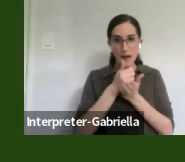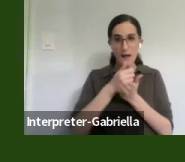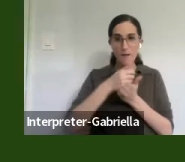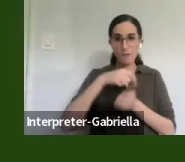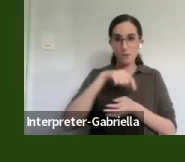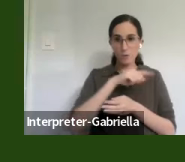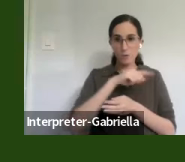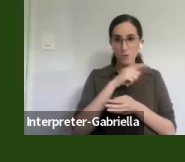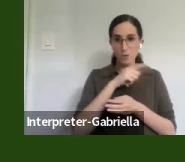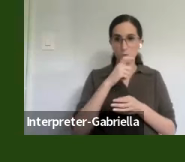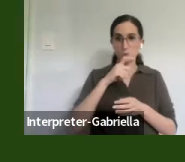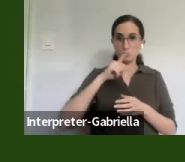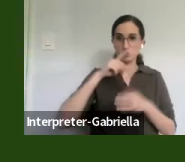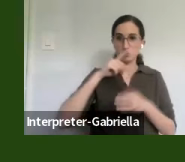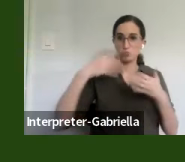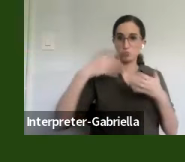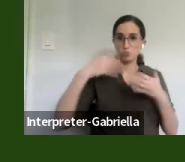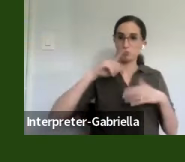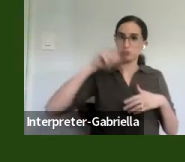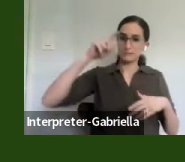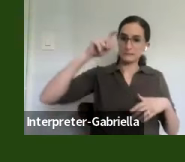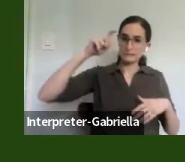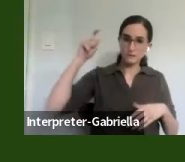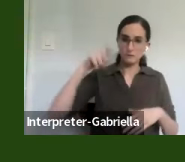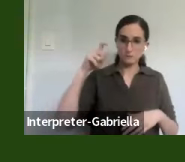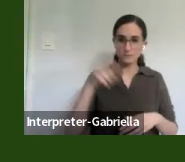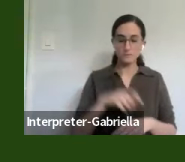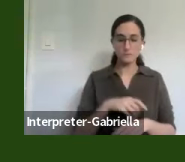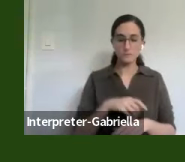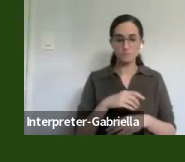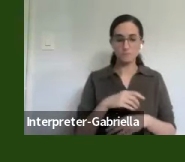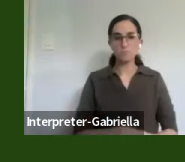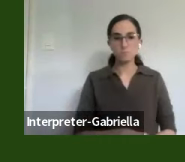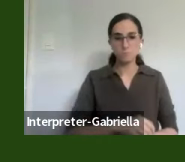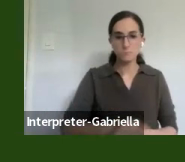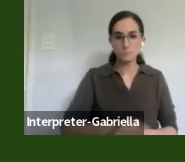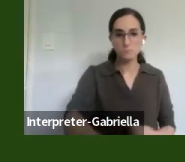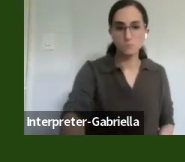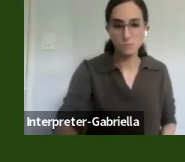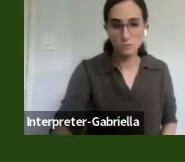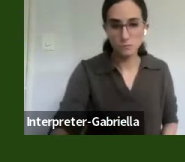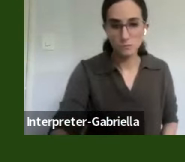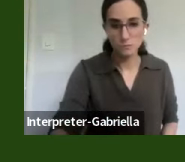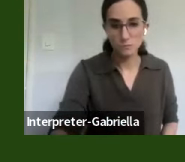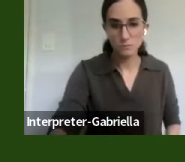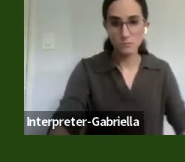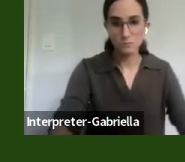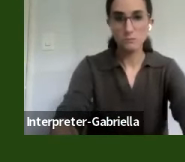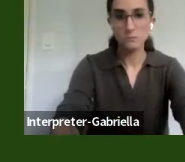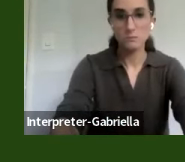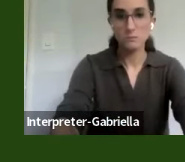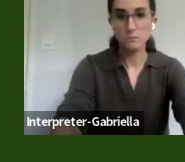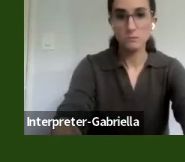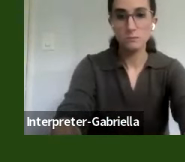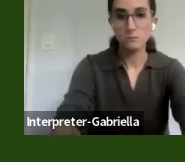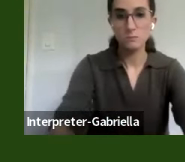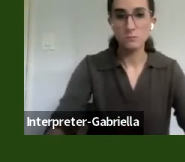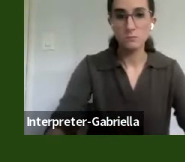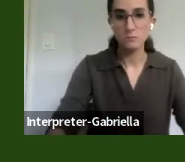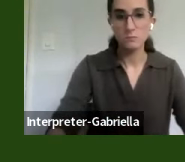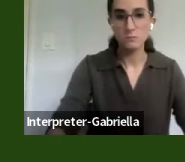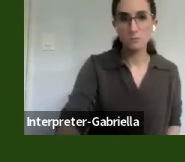Queremos asegurar que nuestras ideas impacten a las personas que van a sacar beneficio del asunto en mayor forma. We need to find that